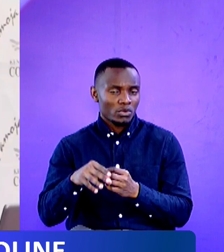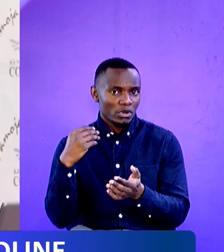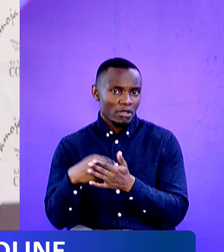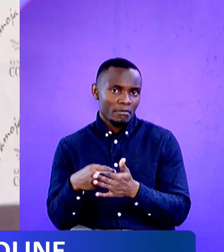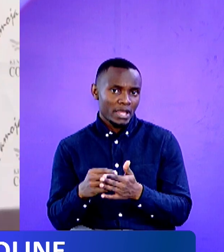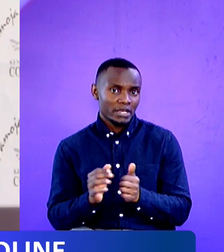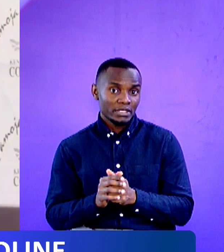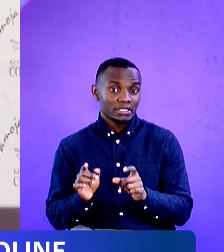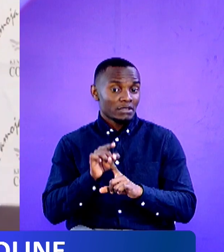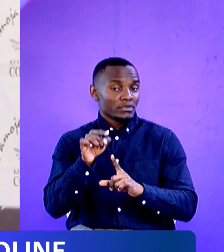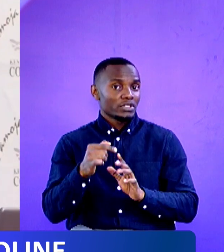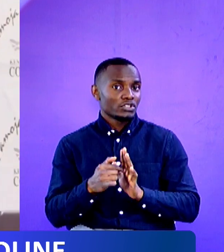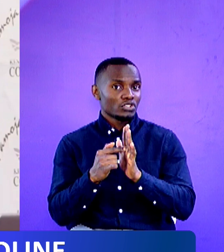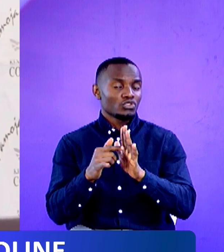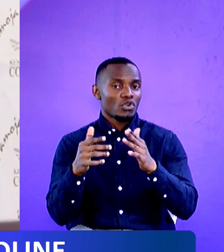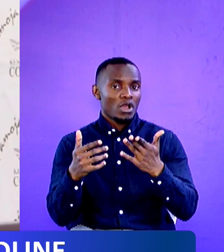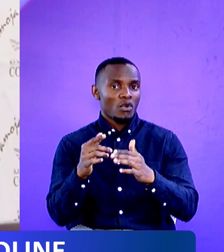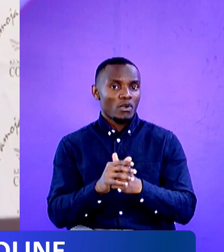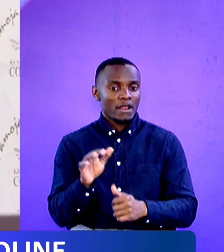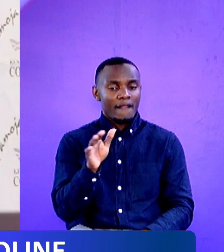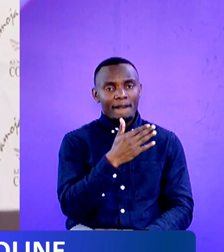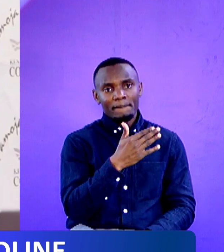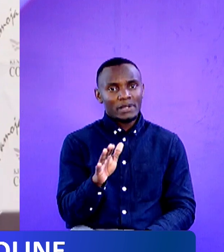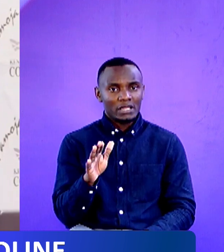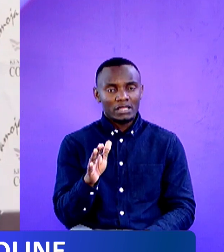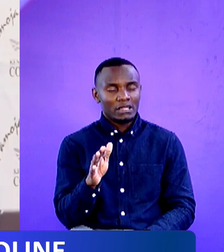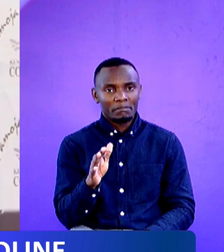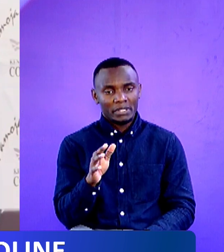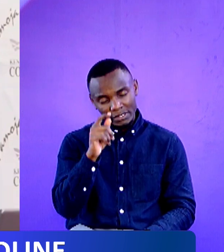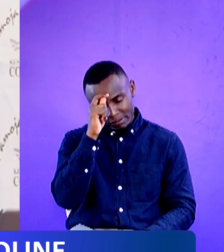how Parliament has undermined the Constitution.